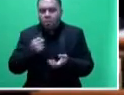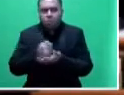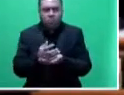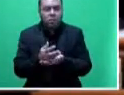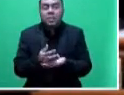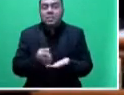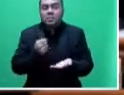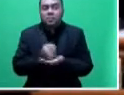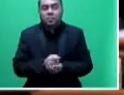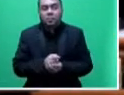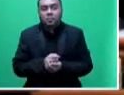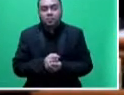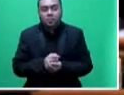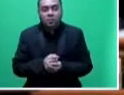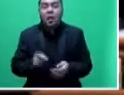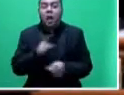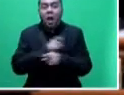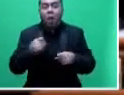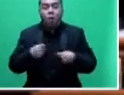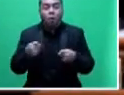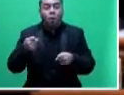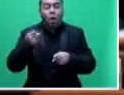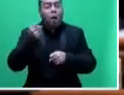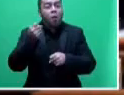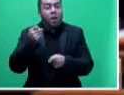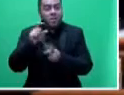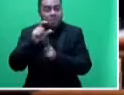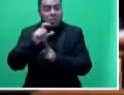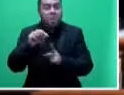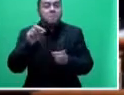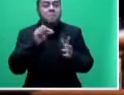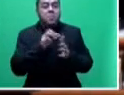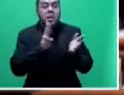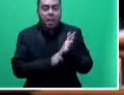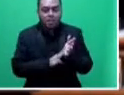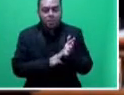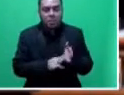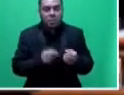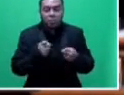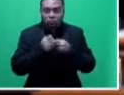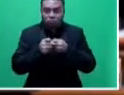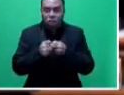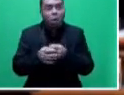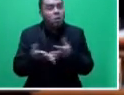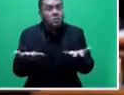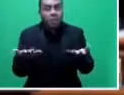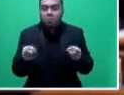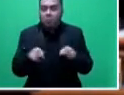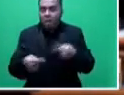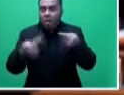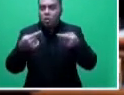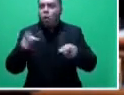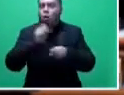by the prayers of our fans. Our captain, Honourable Prime Minister Bainimarama, is the leading charge against COVID-19.